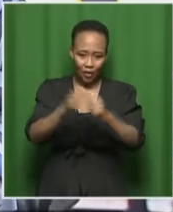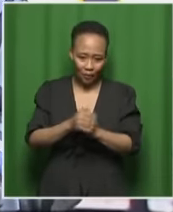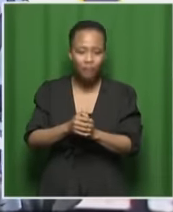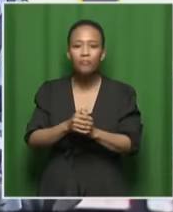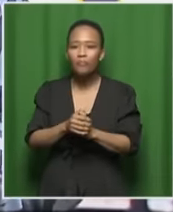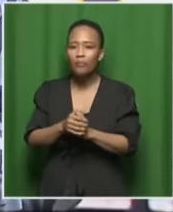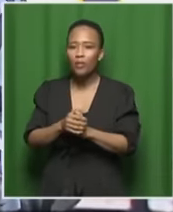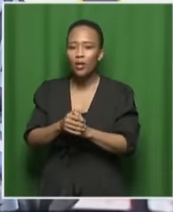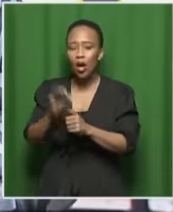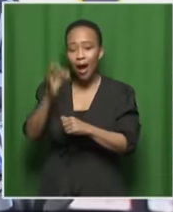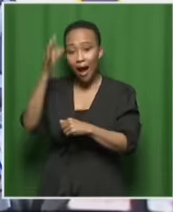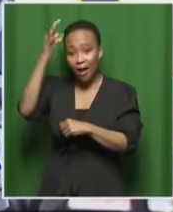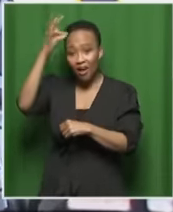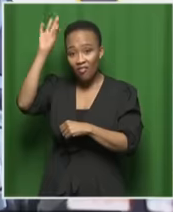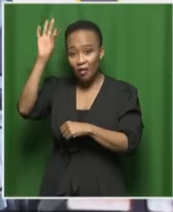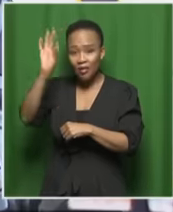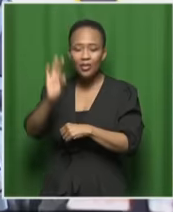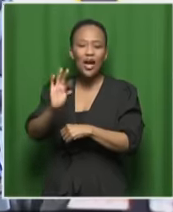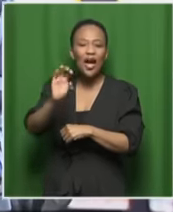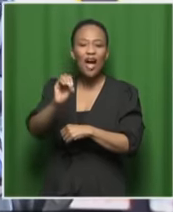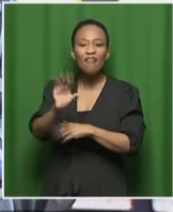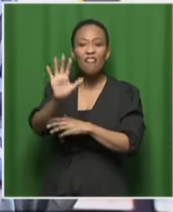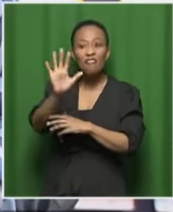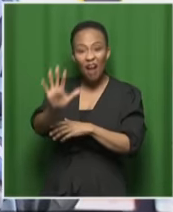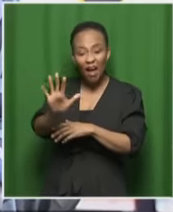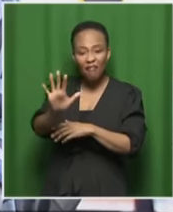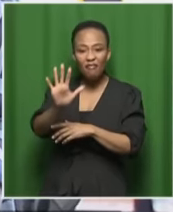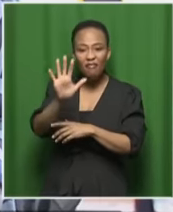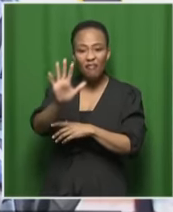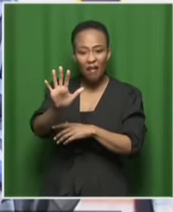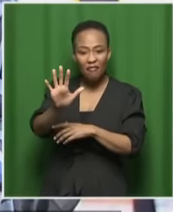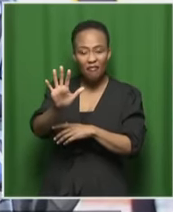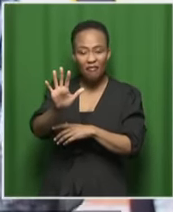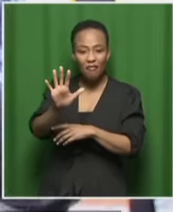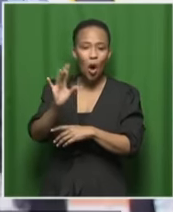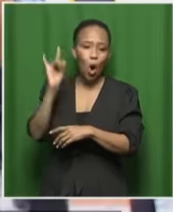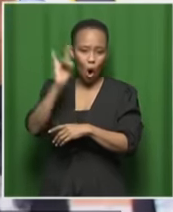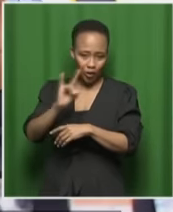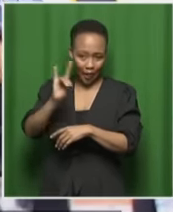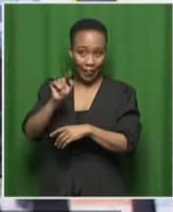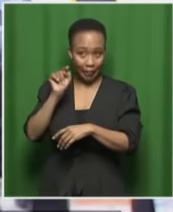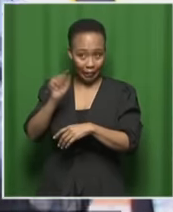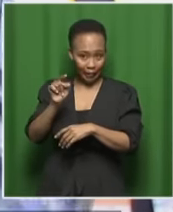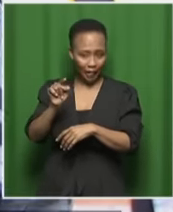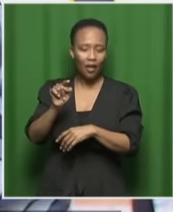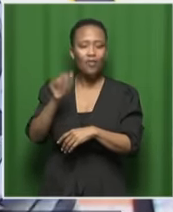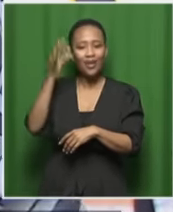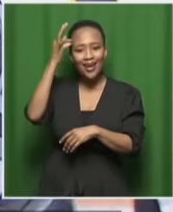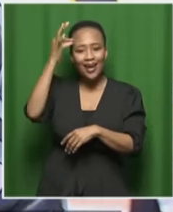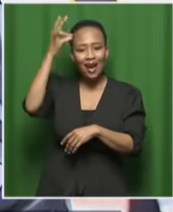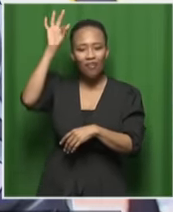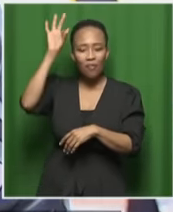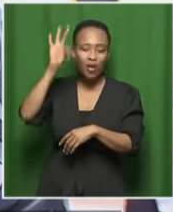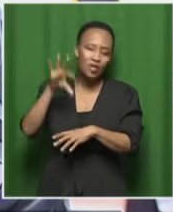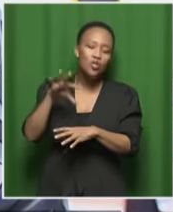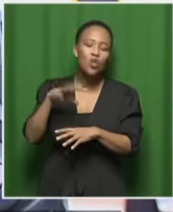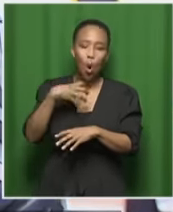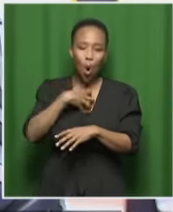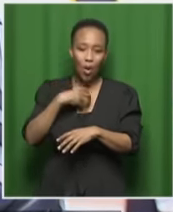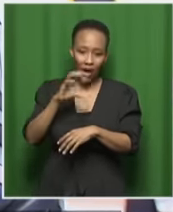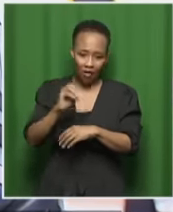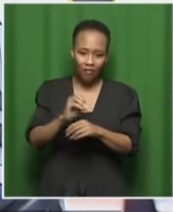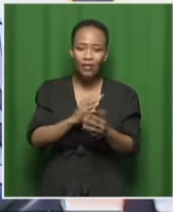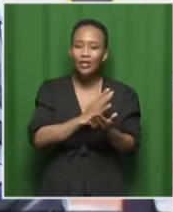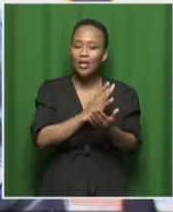by the provincial government that we have put almost 300 million to improve them. The rest, local government and the municipalities of